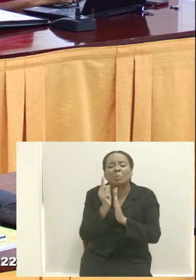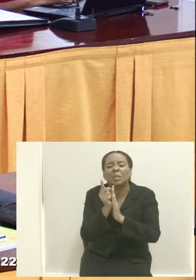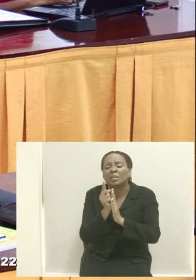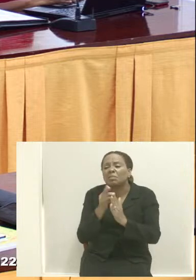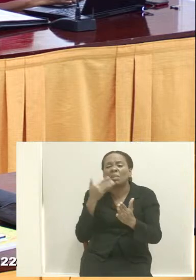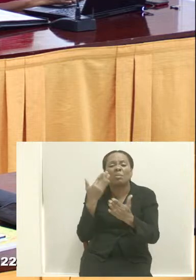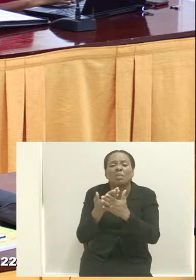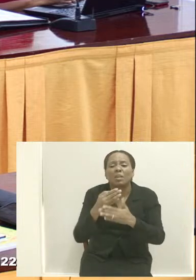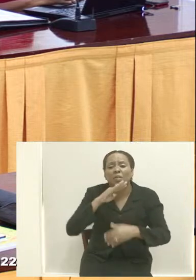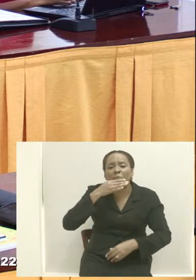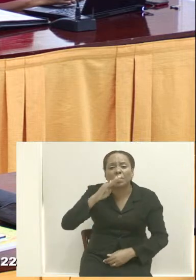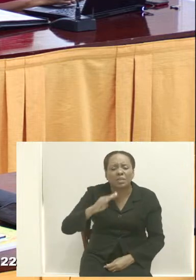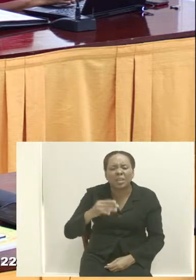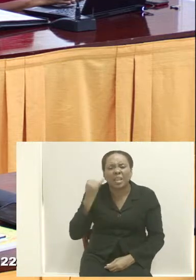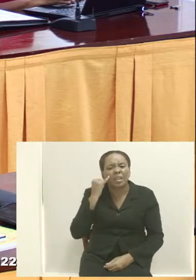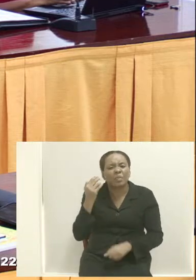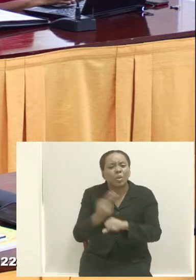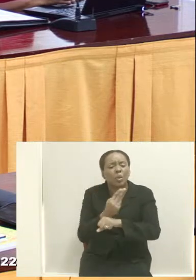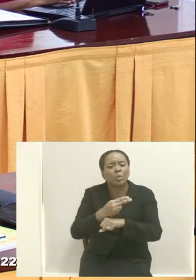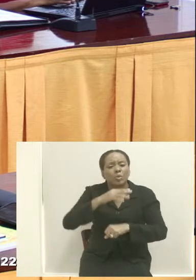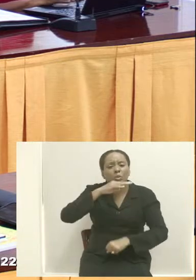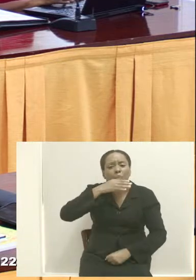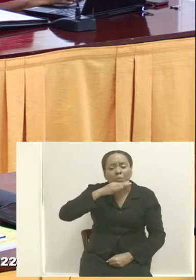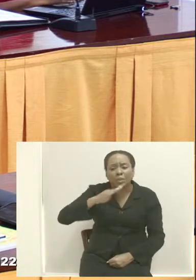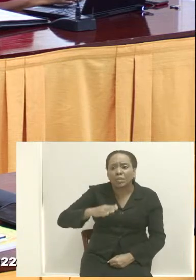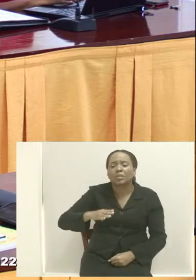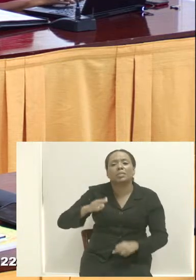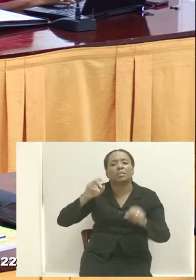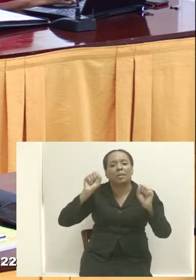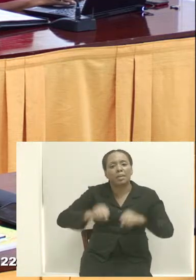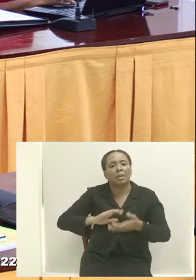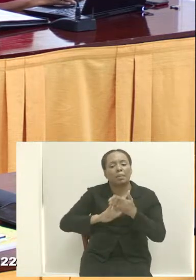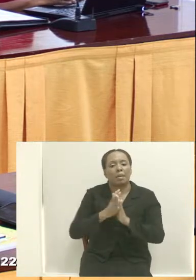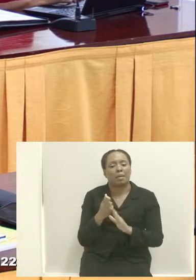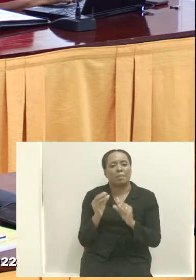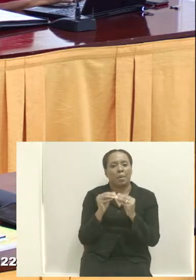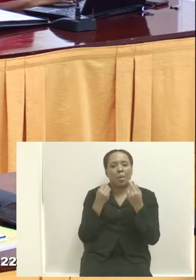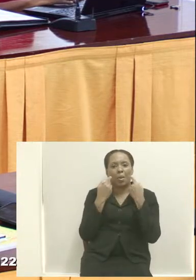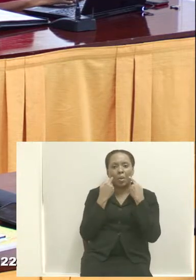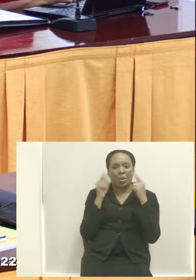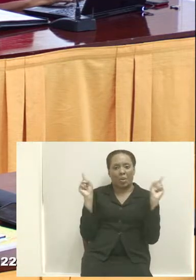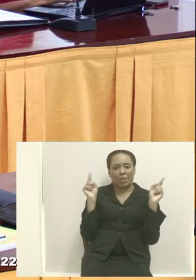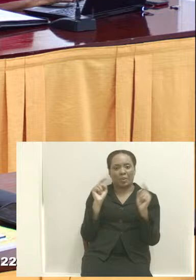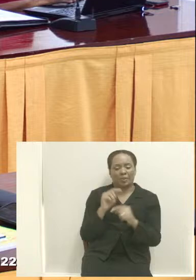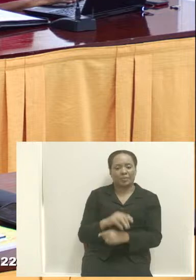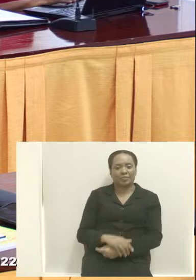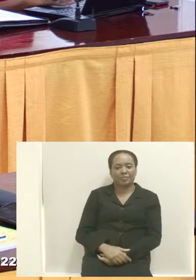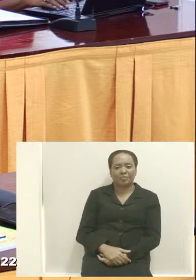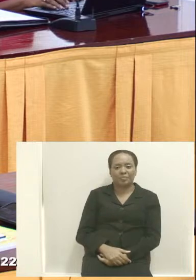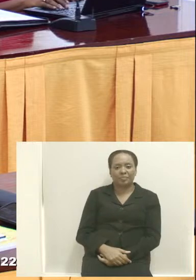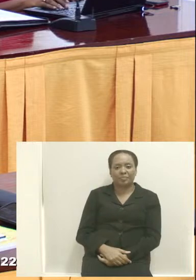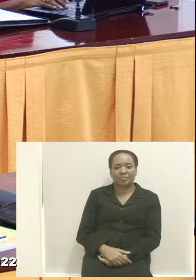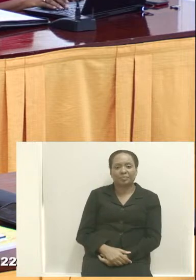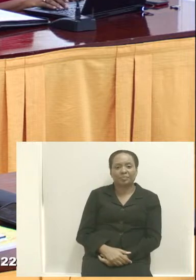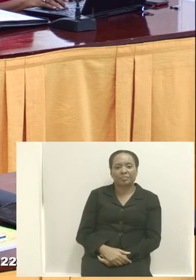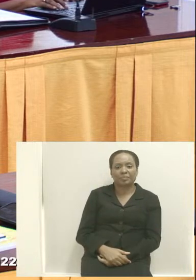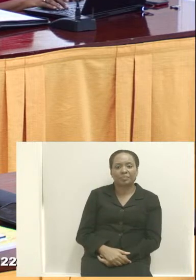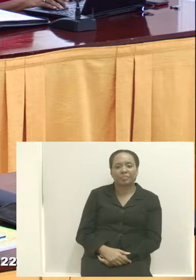the honourable member is entirely correct. It is not a developmental scheme that just looks